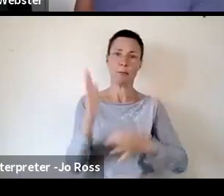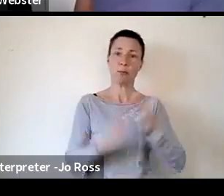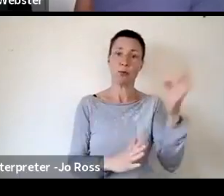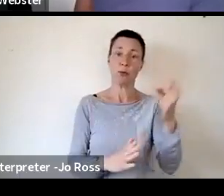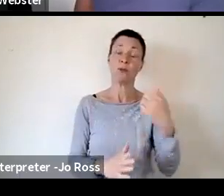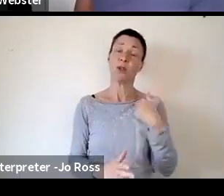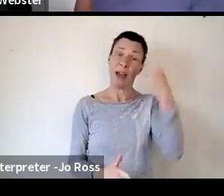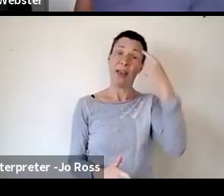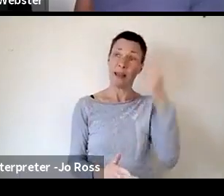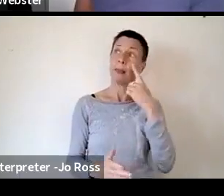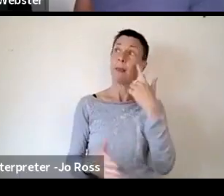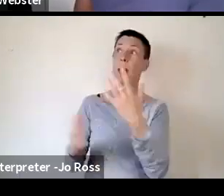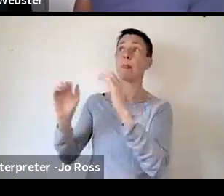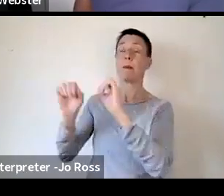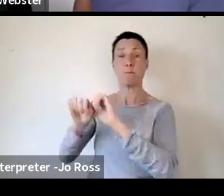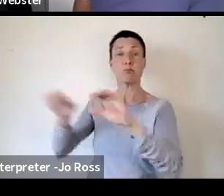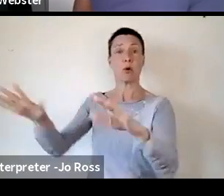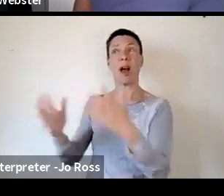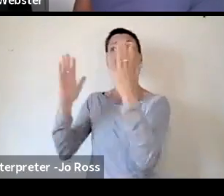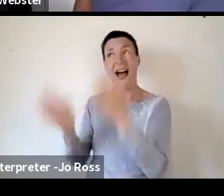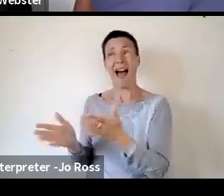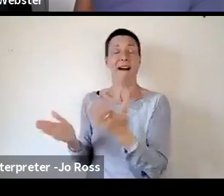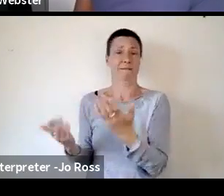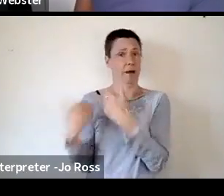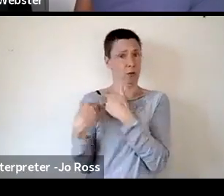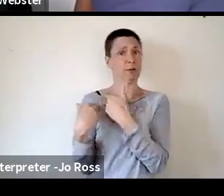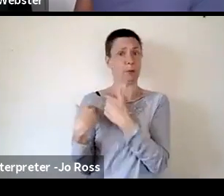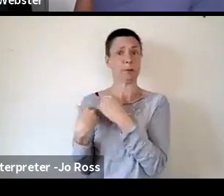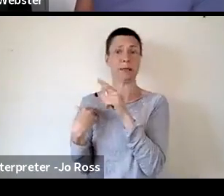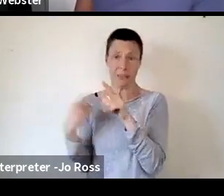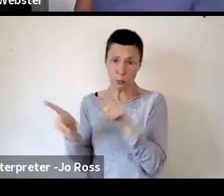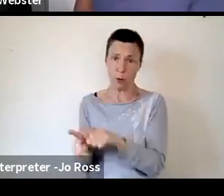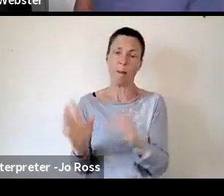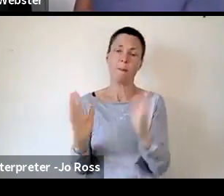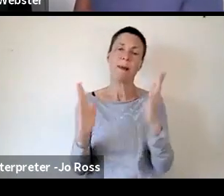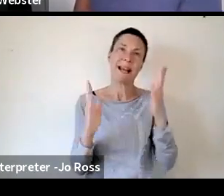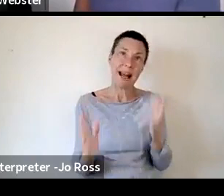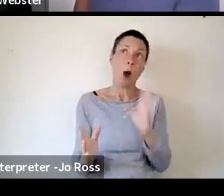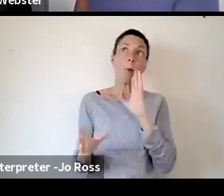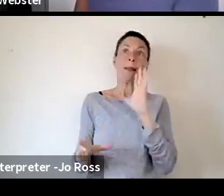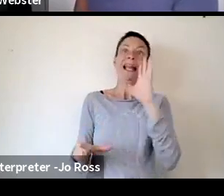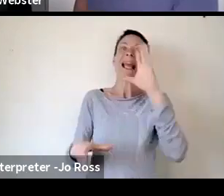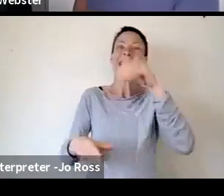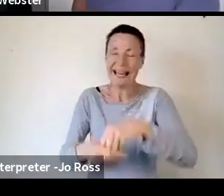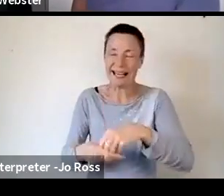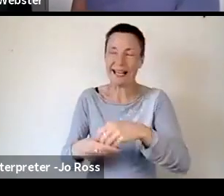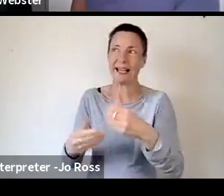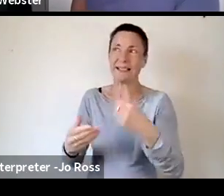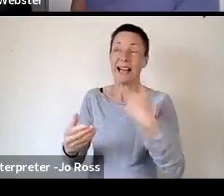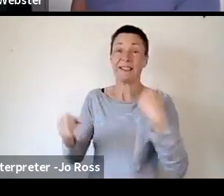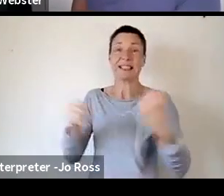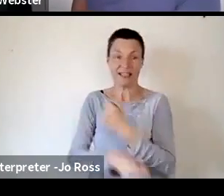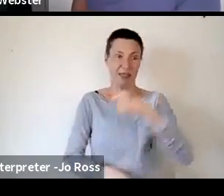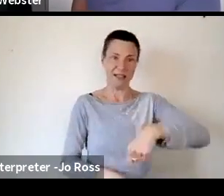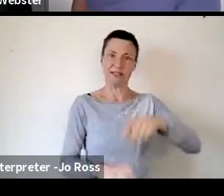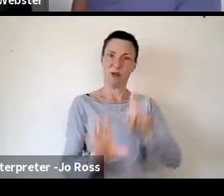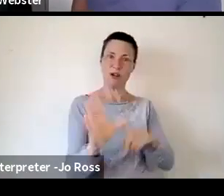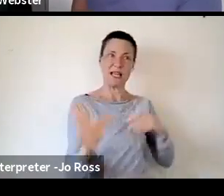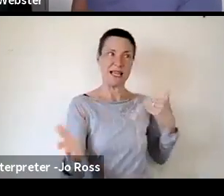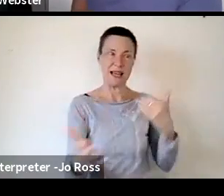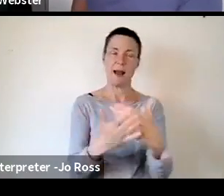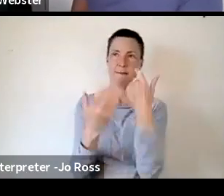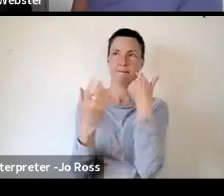do think that broadcasters have a responsibility as well, but now being in it, obviously, having done this for a year, it